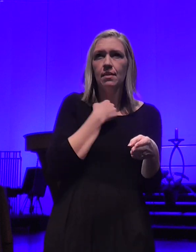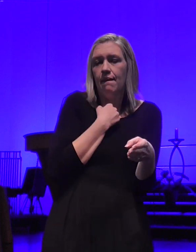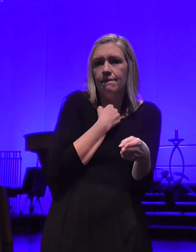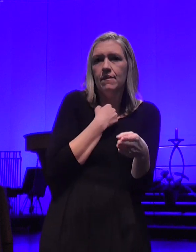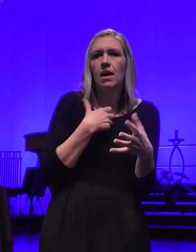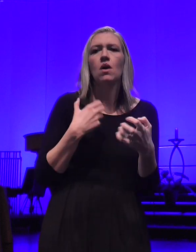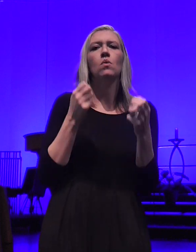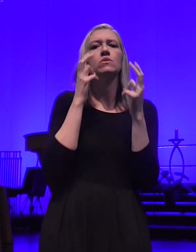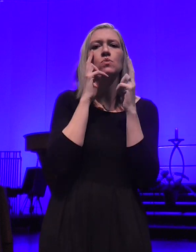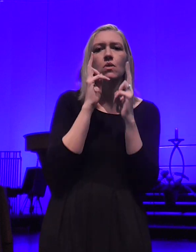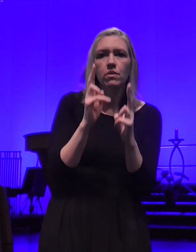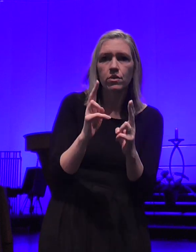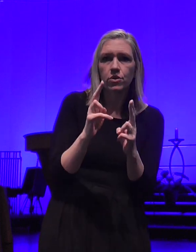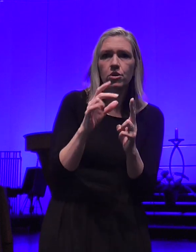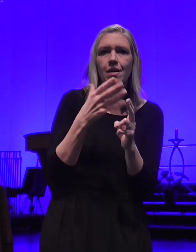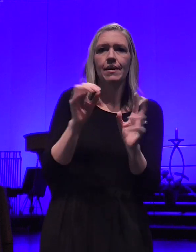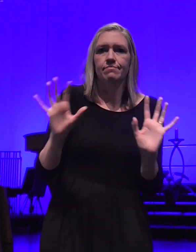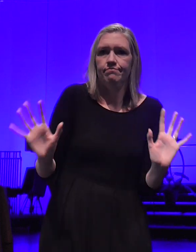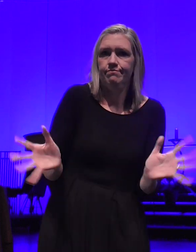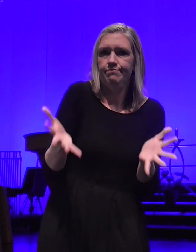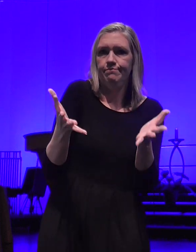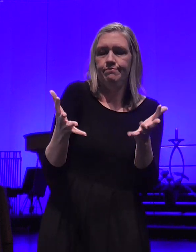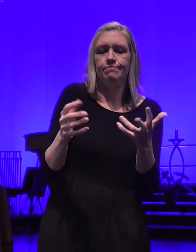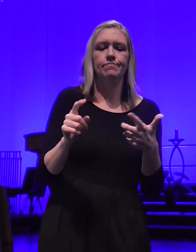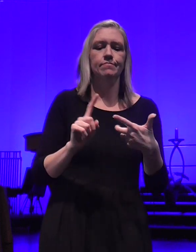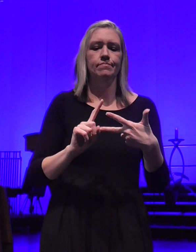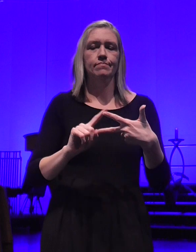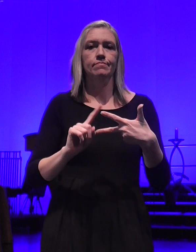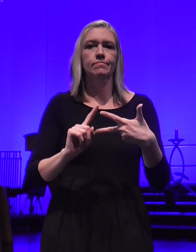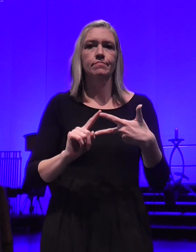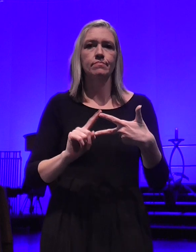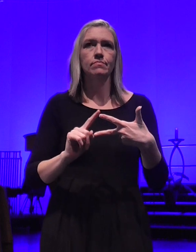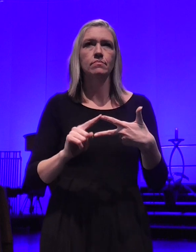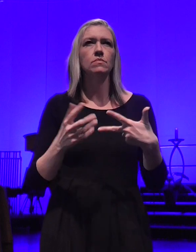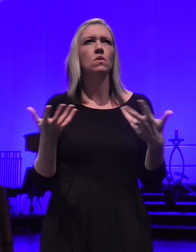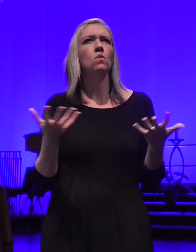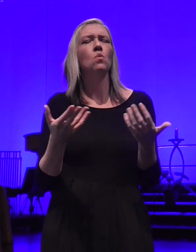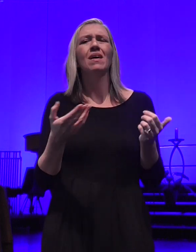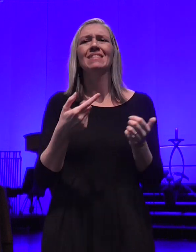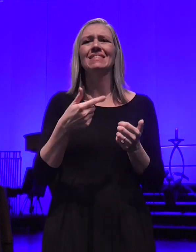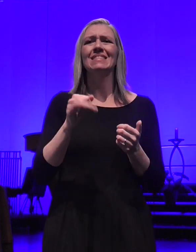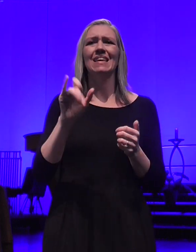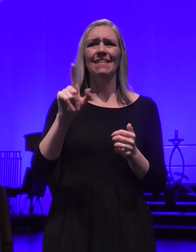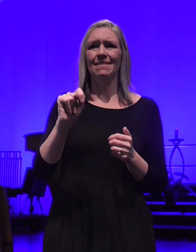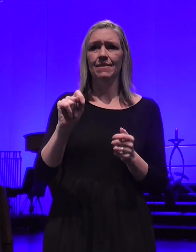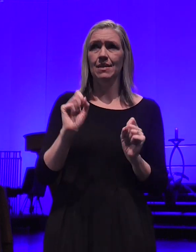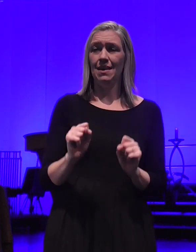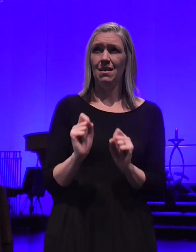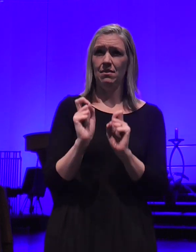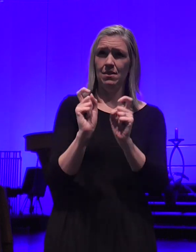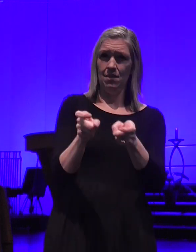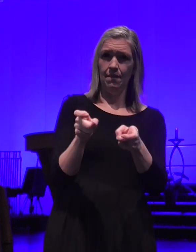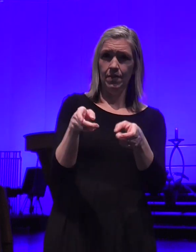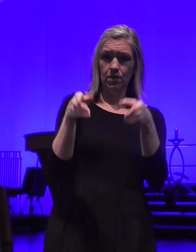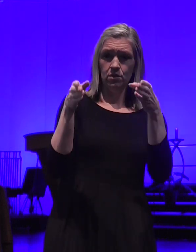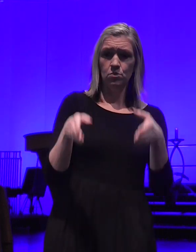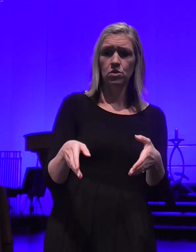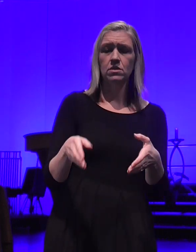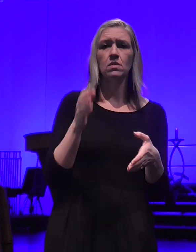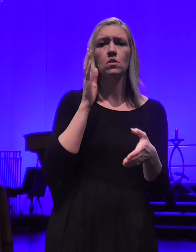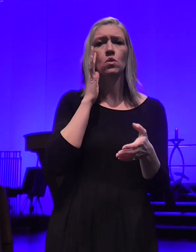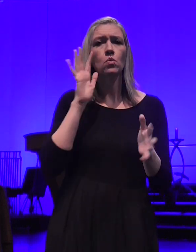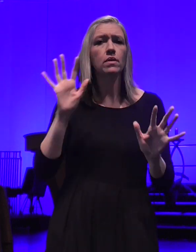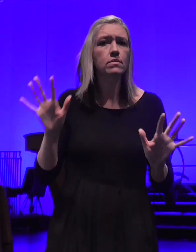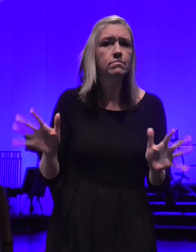to honor and nurture? Second, what is a gift that I can give this person that will nurture